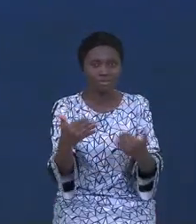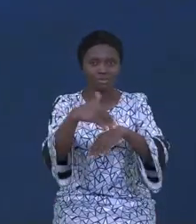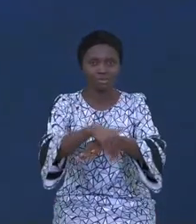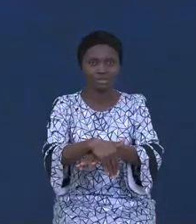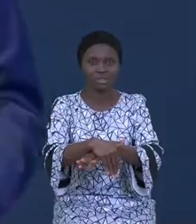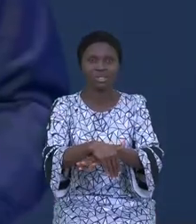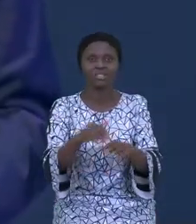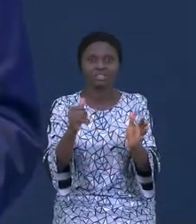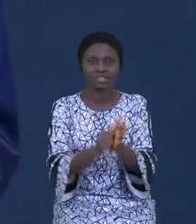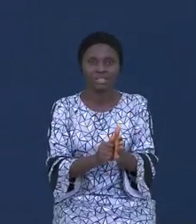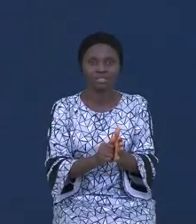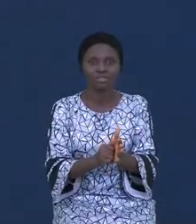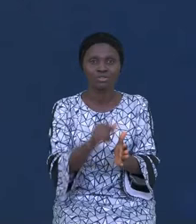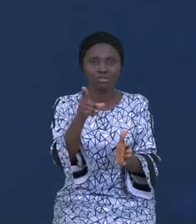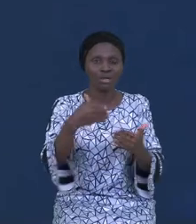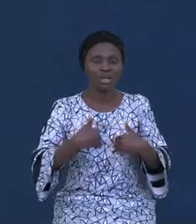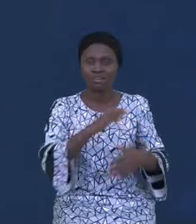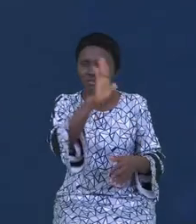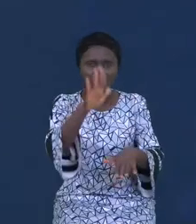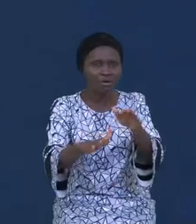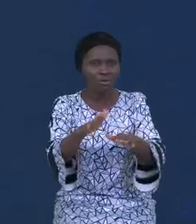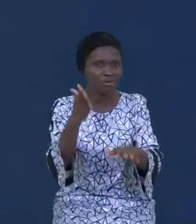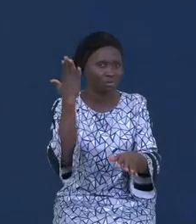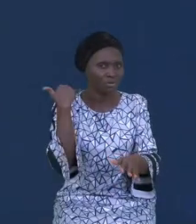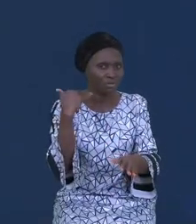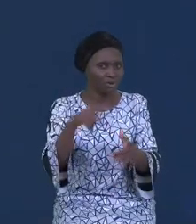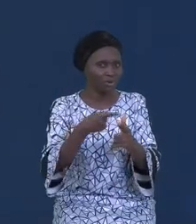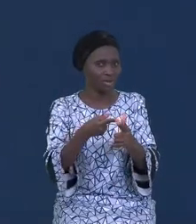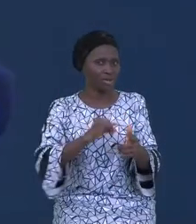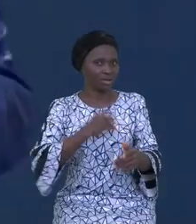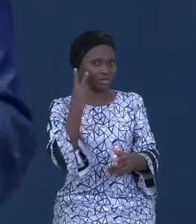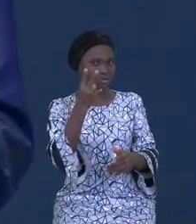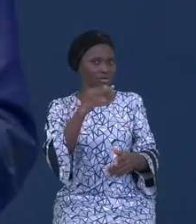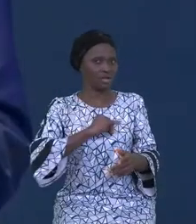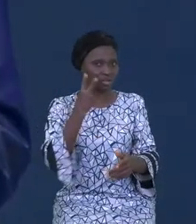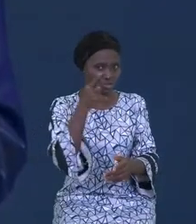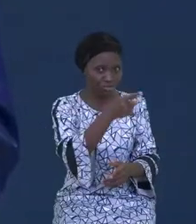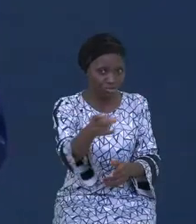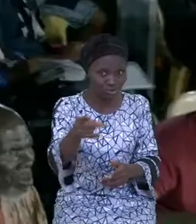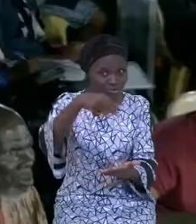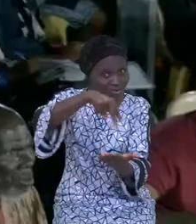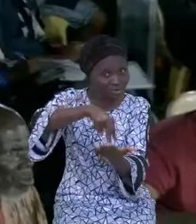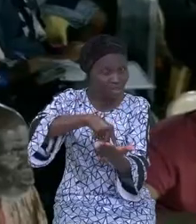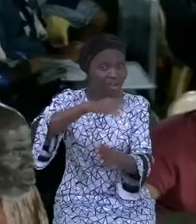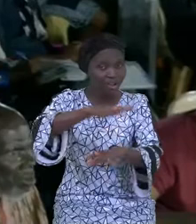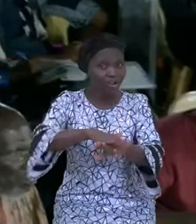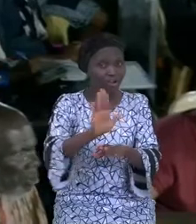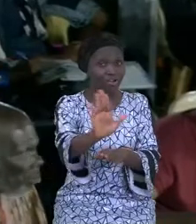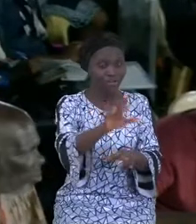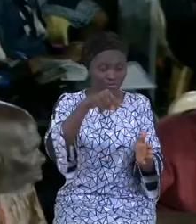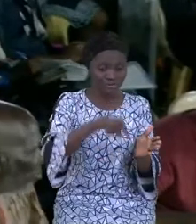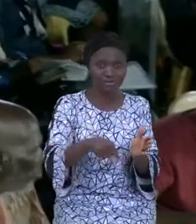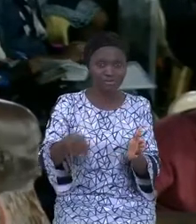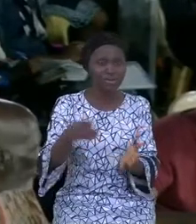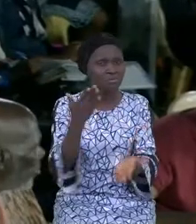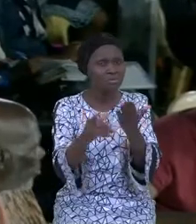and then I see you there. I say, stand upright on your feet. And maybe you